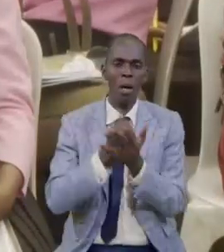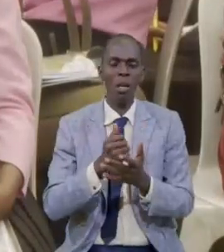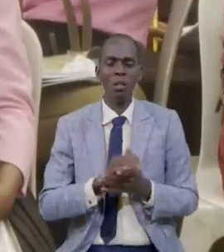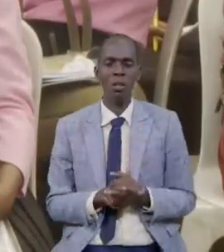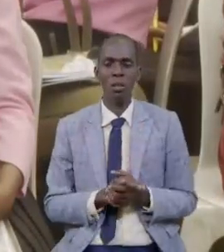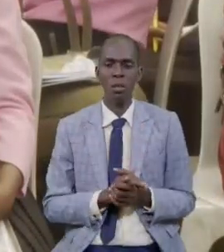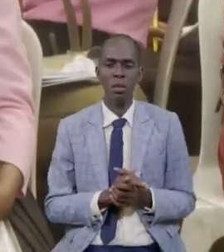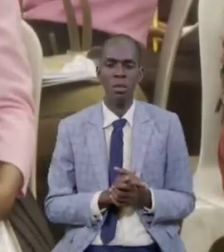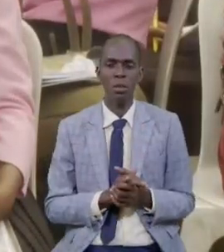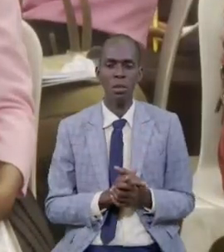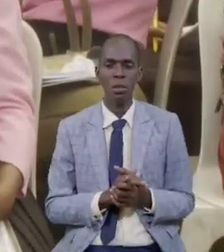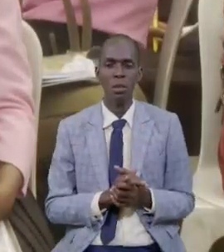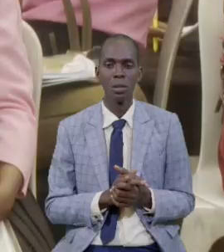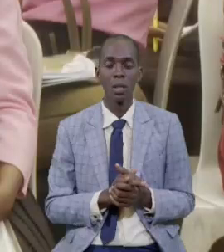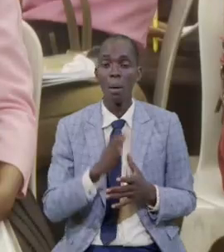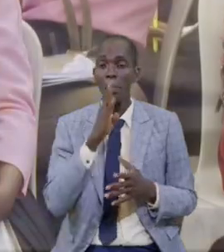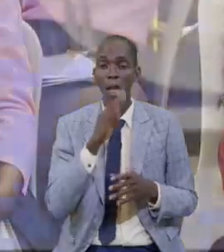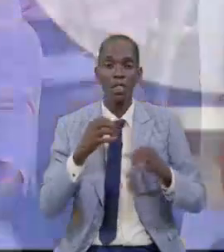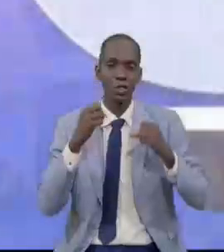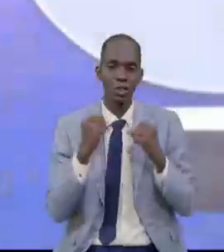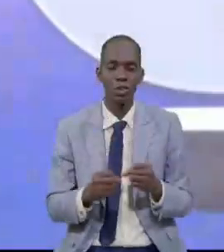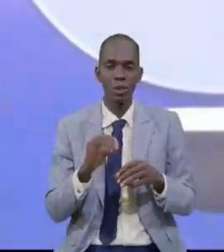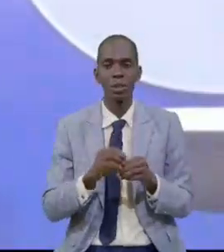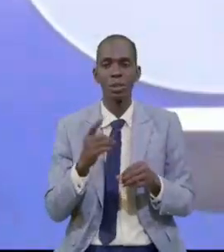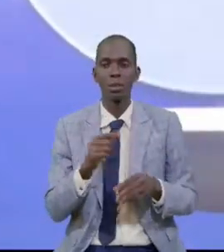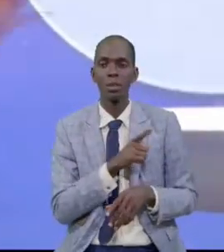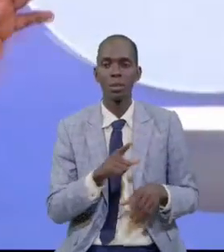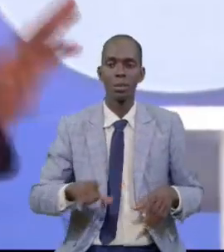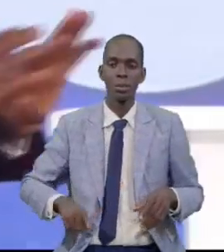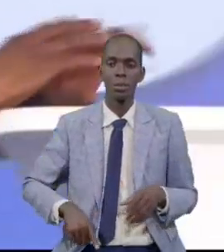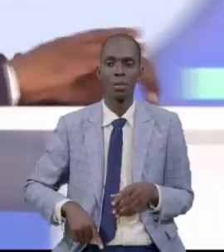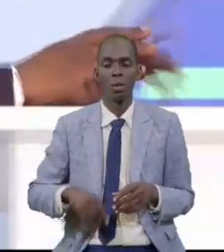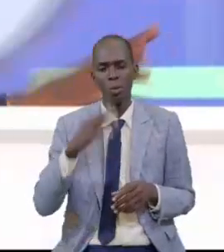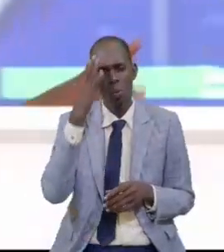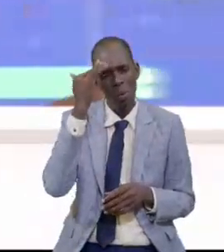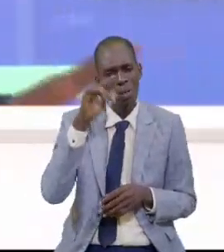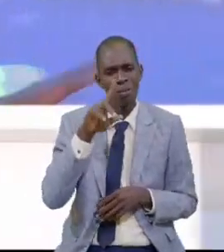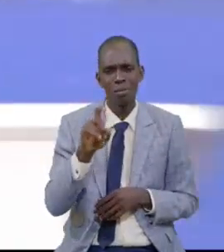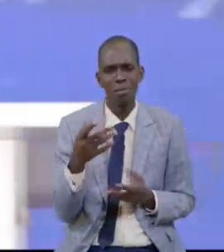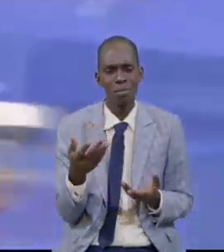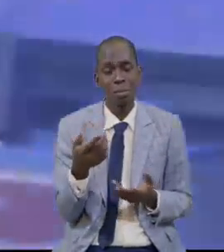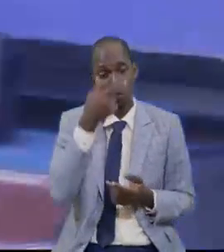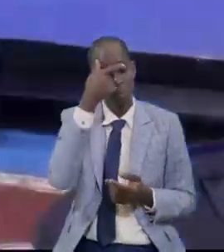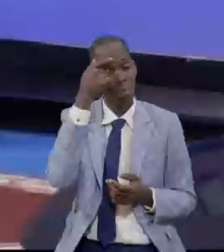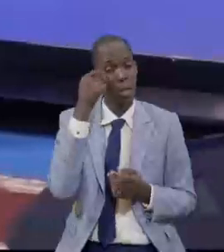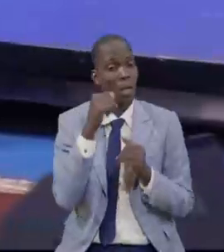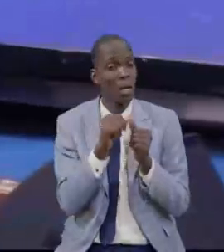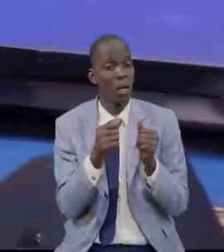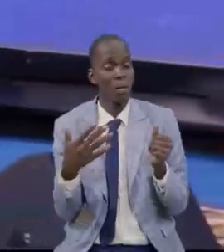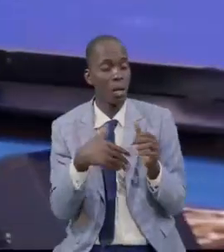Be strong in the Lord. Why? Because everything outside the Lord